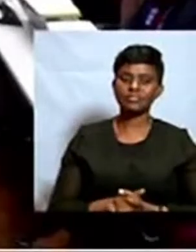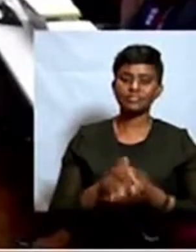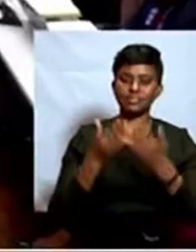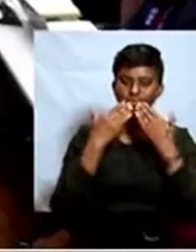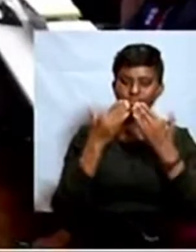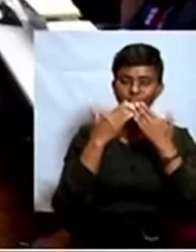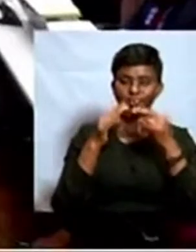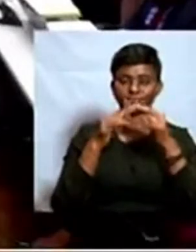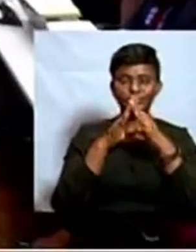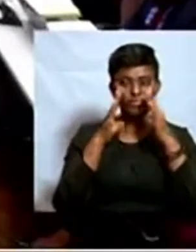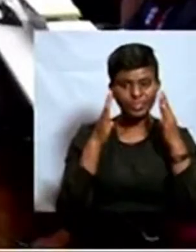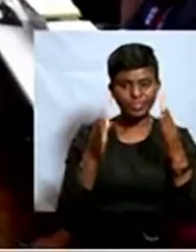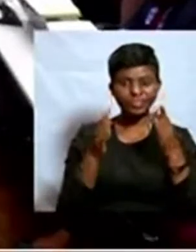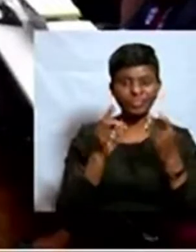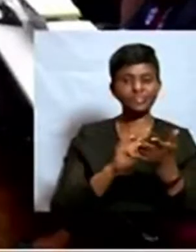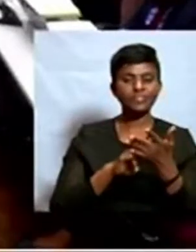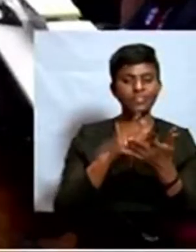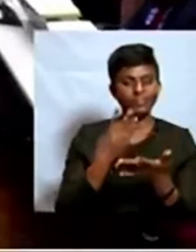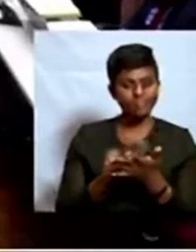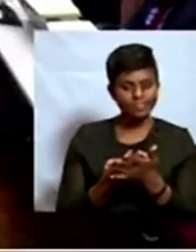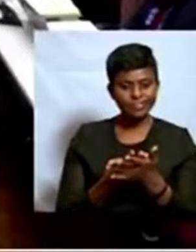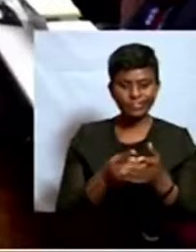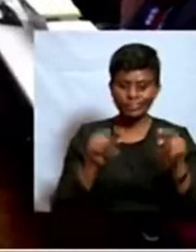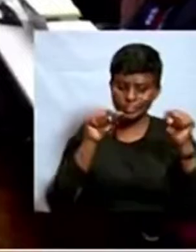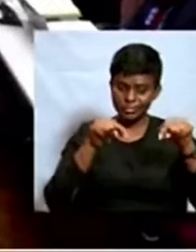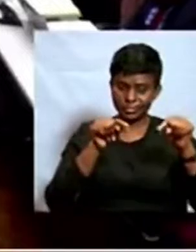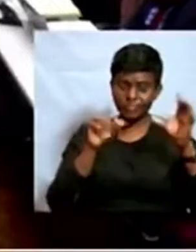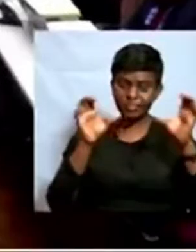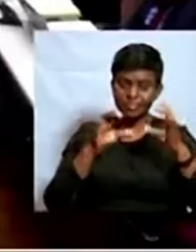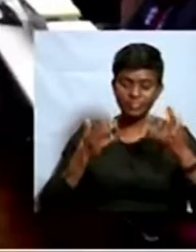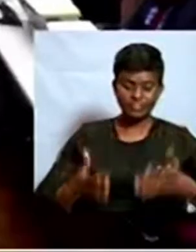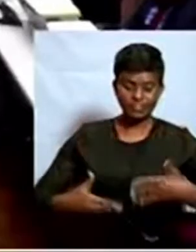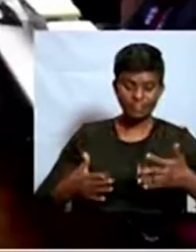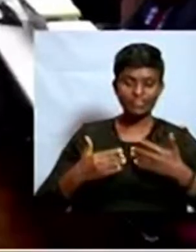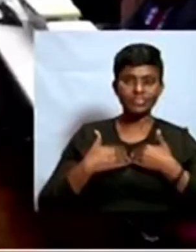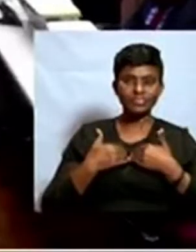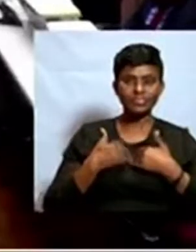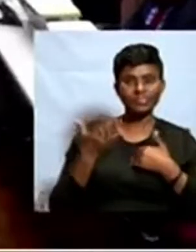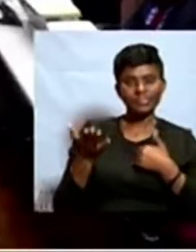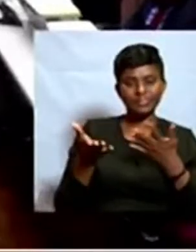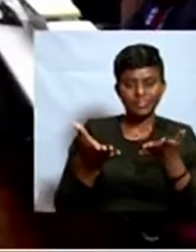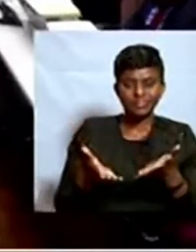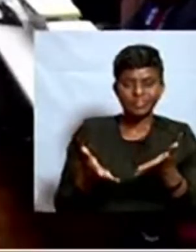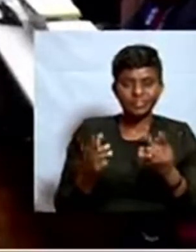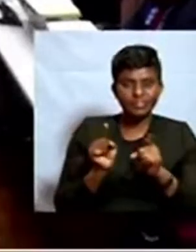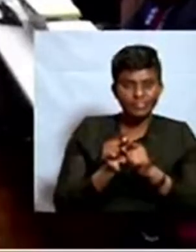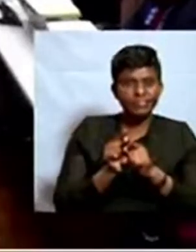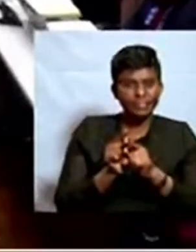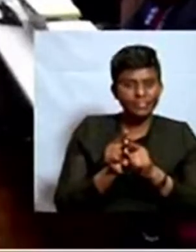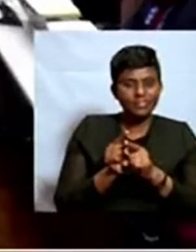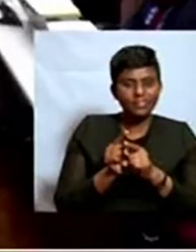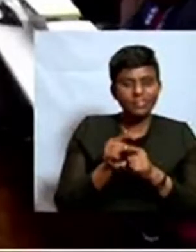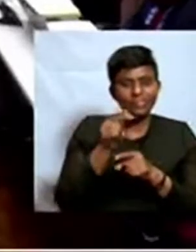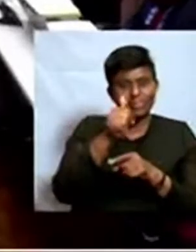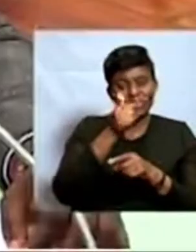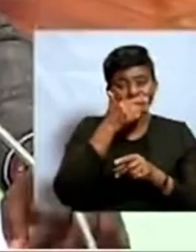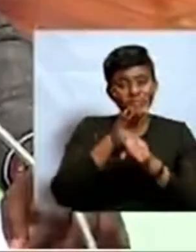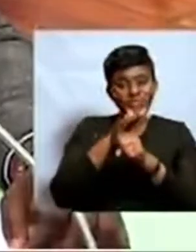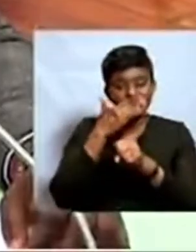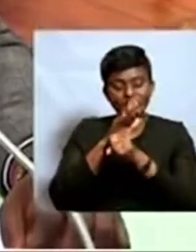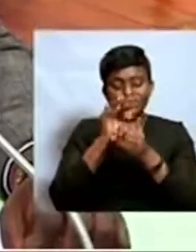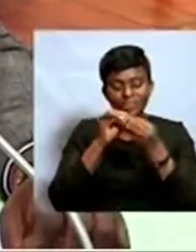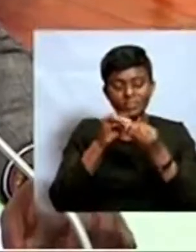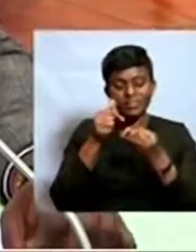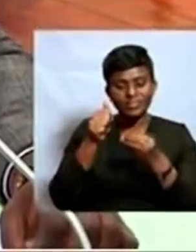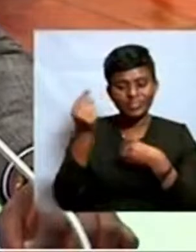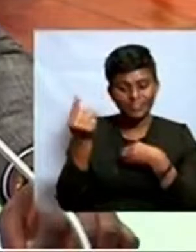Thank you so much, witness. This committee is delighted to have you here, and be assured that